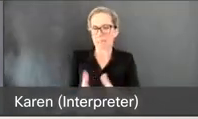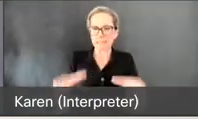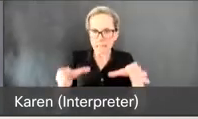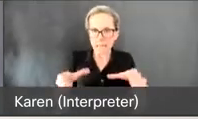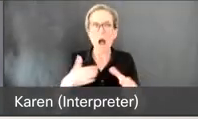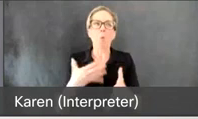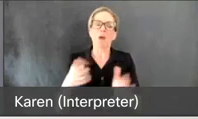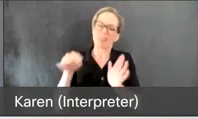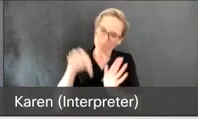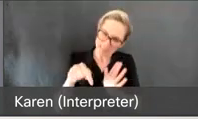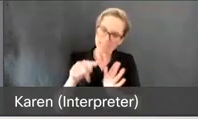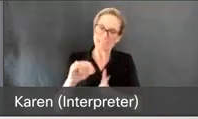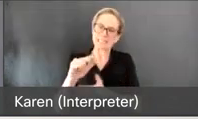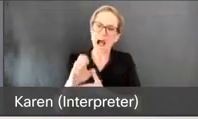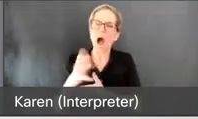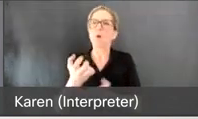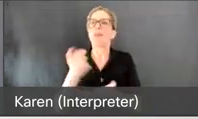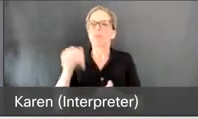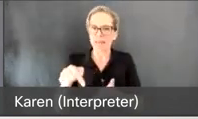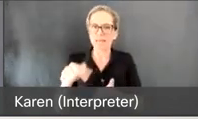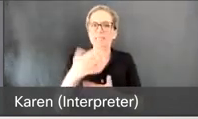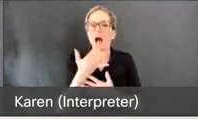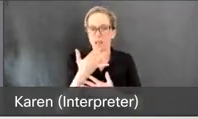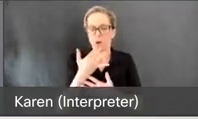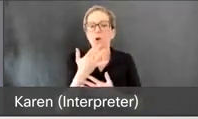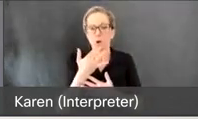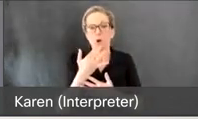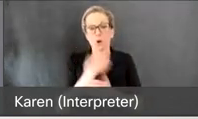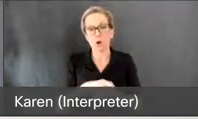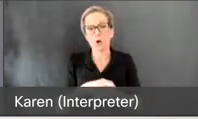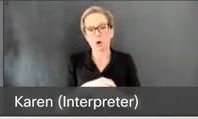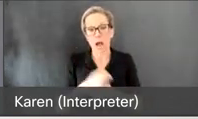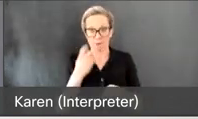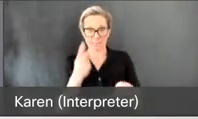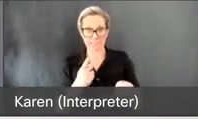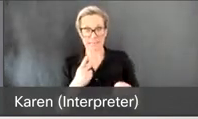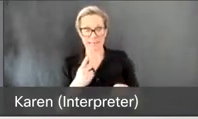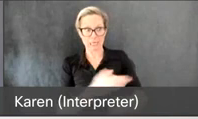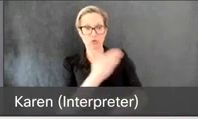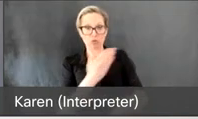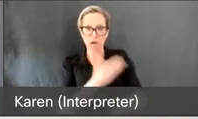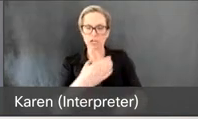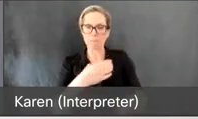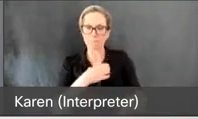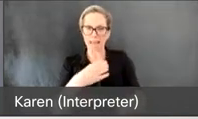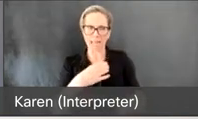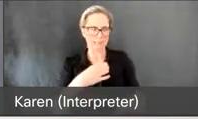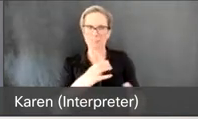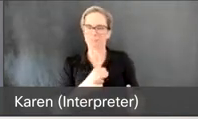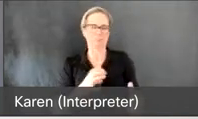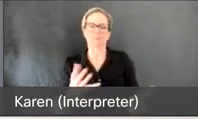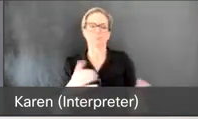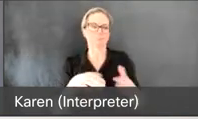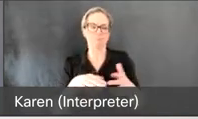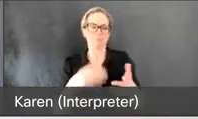I want and in this color. I've seen construction complaints go awry because the wrong